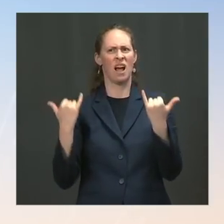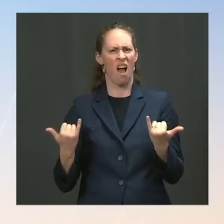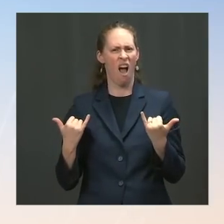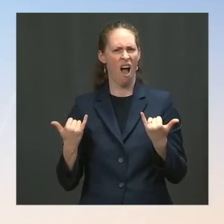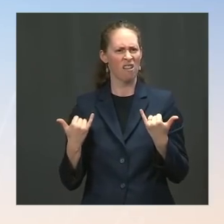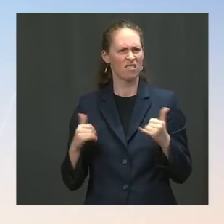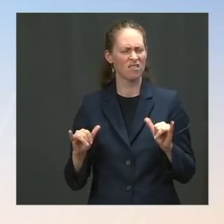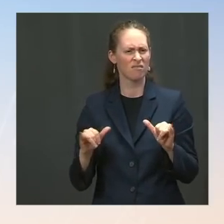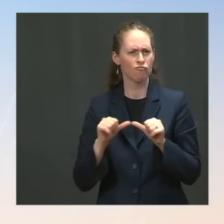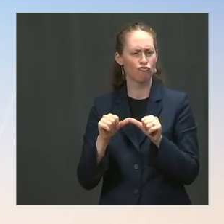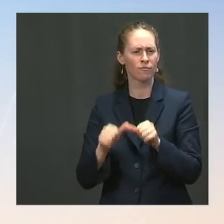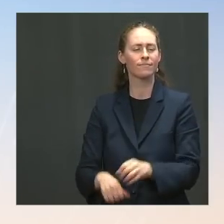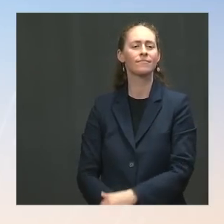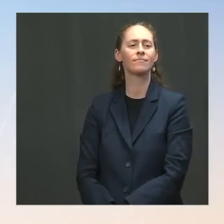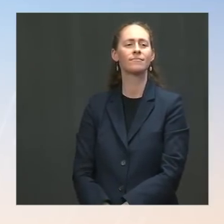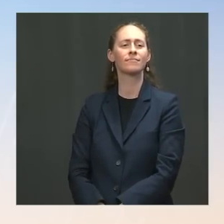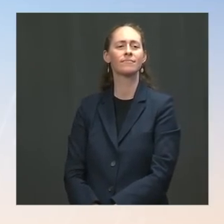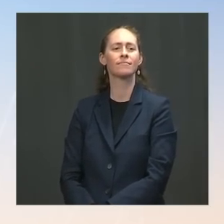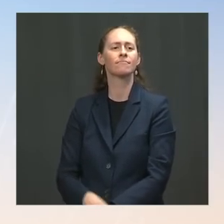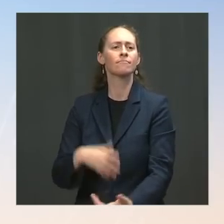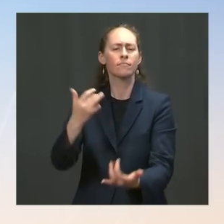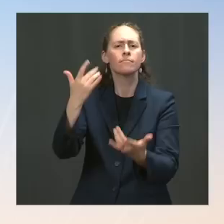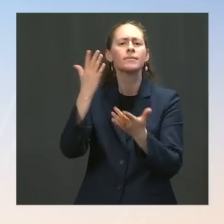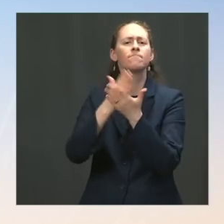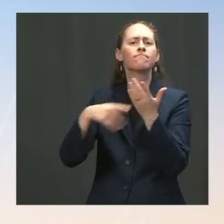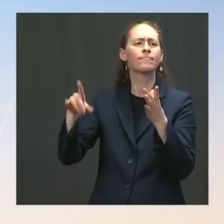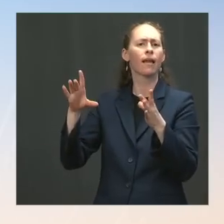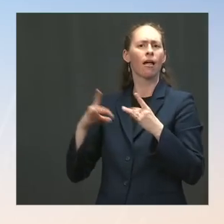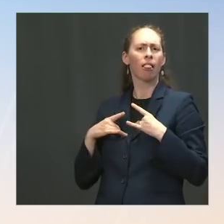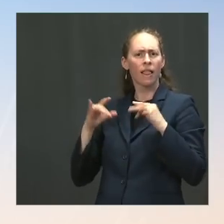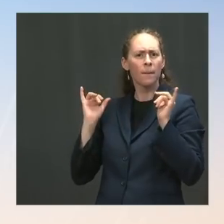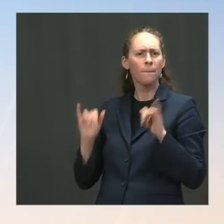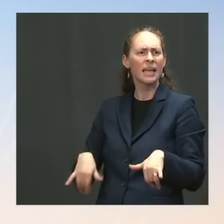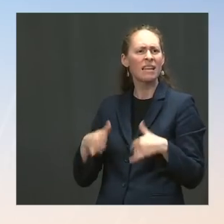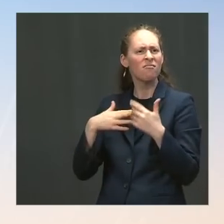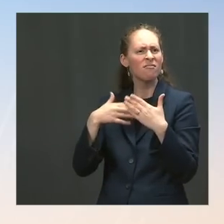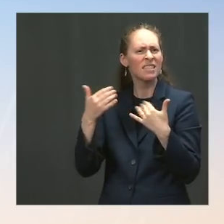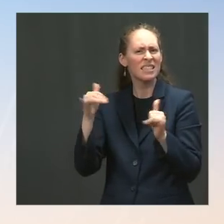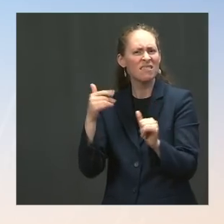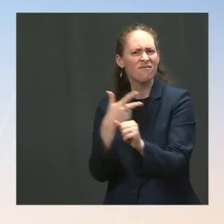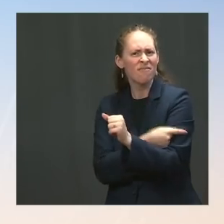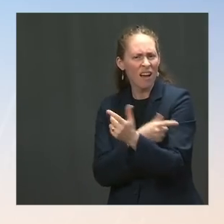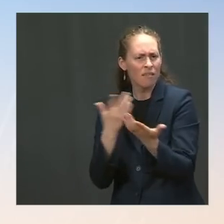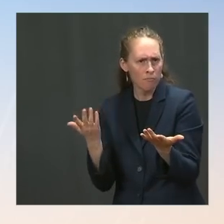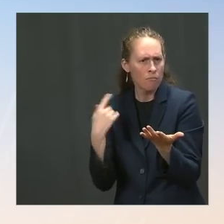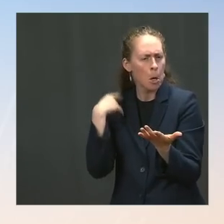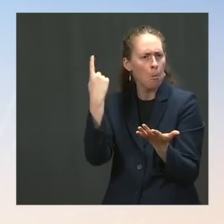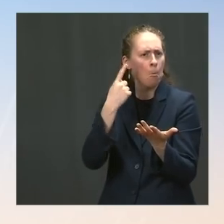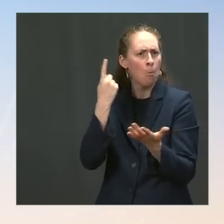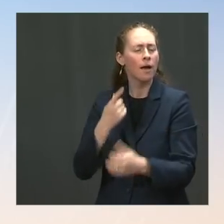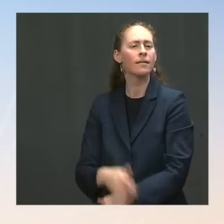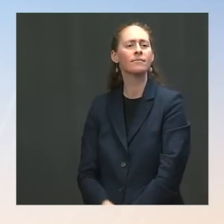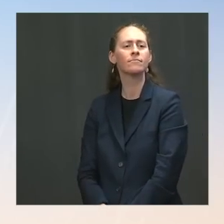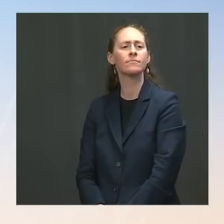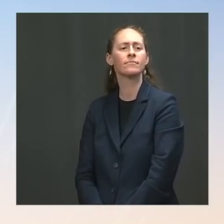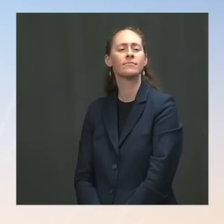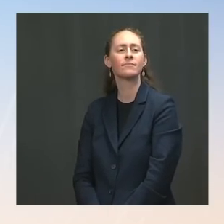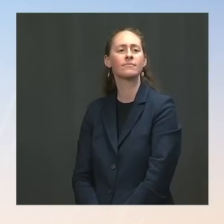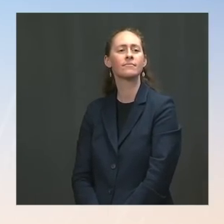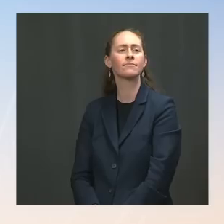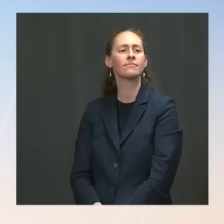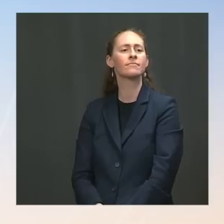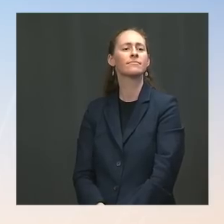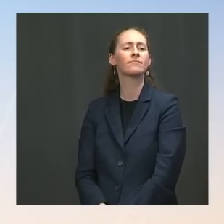breakthrough infections, there have been more and more sort of anecdotal cases of breakthrough infections, famous people like Lindsey Graham getting breakthrough